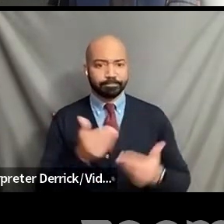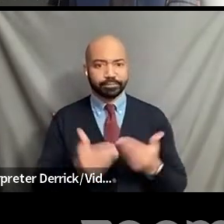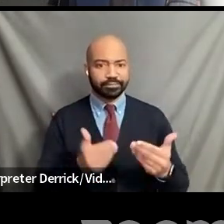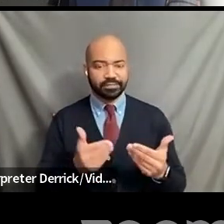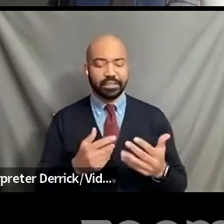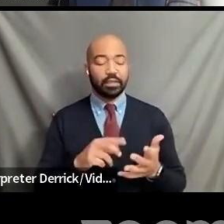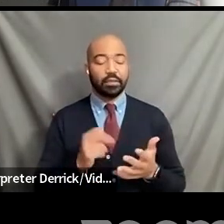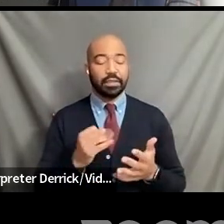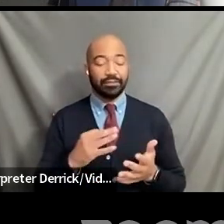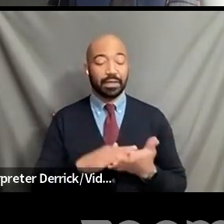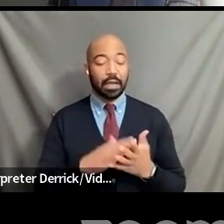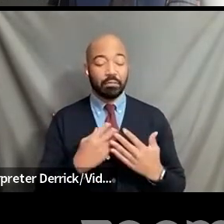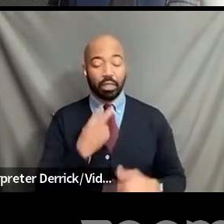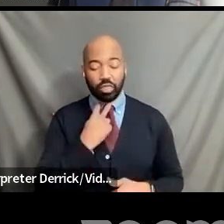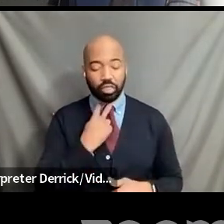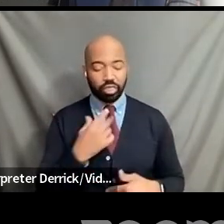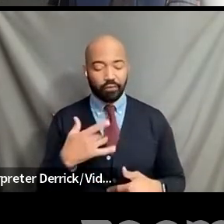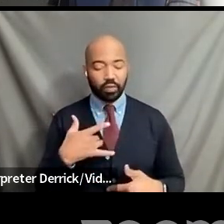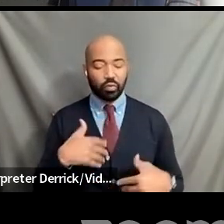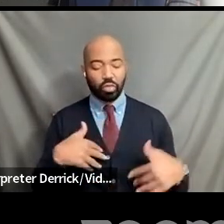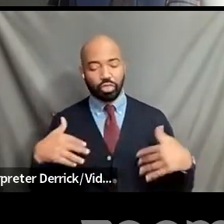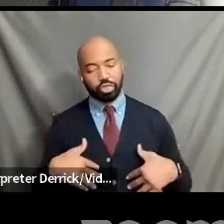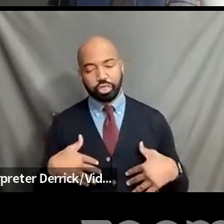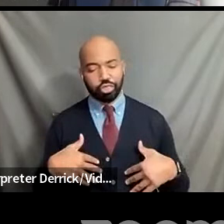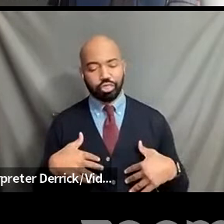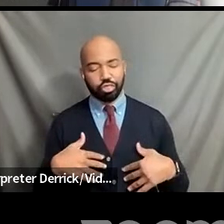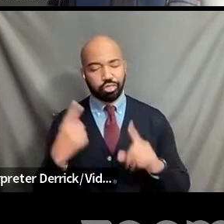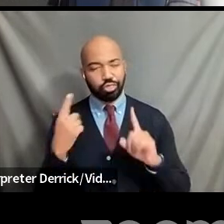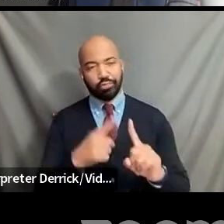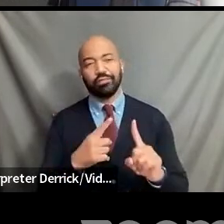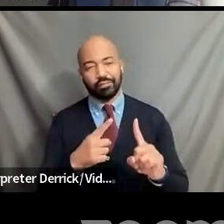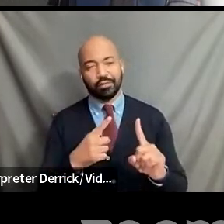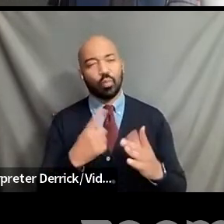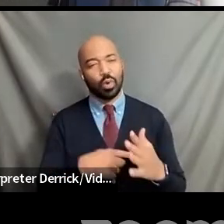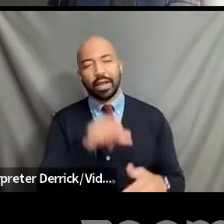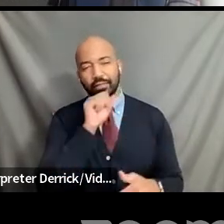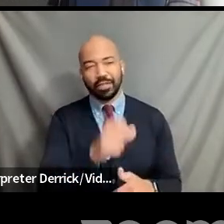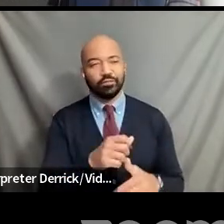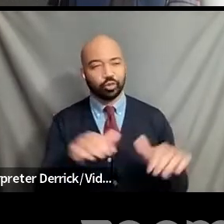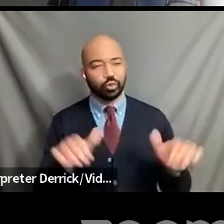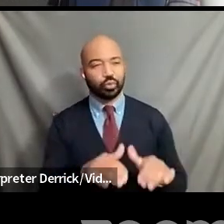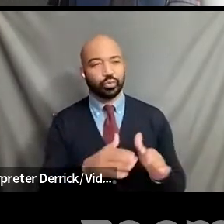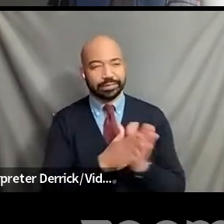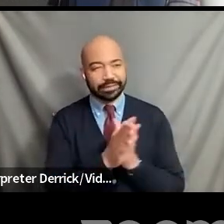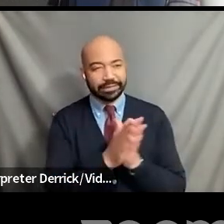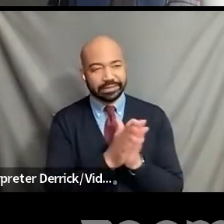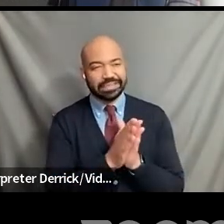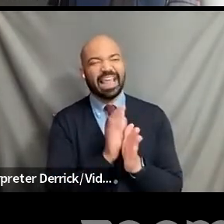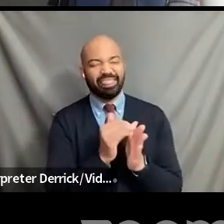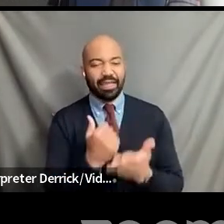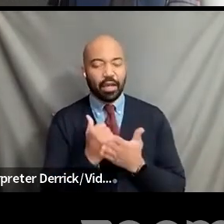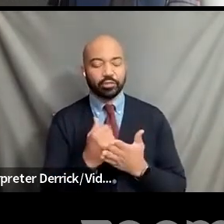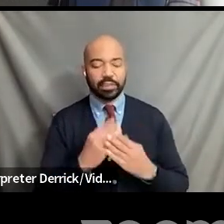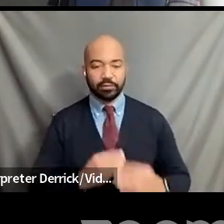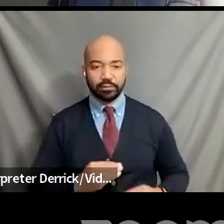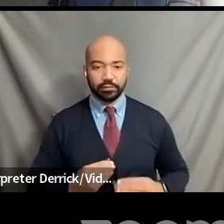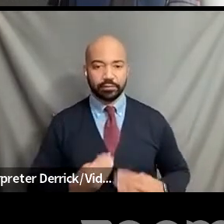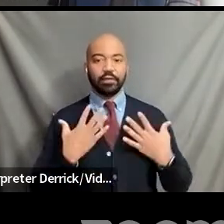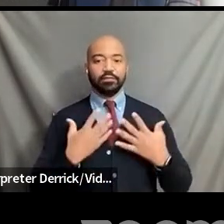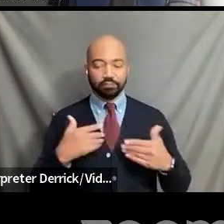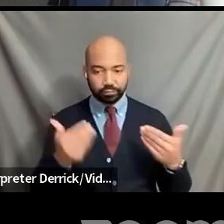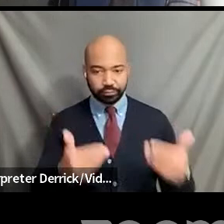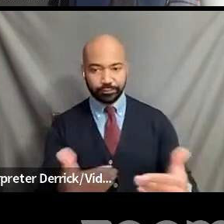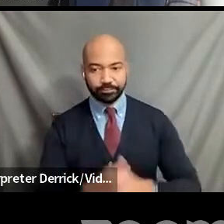So prior to your graduate school experience, my mentors always asked me,